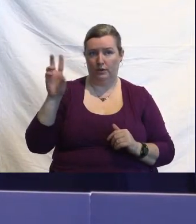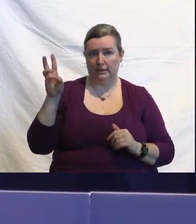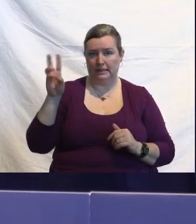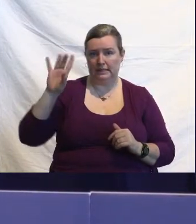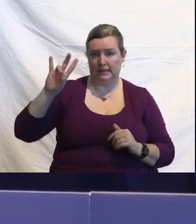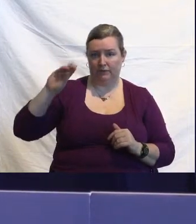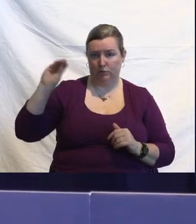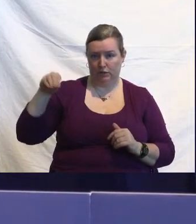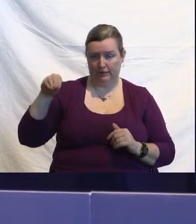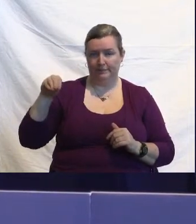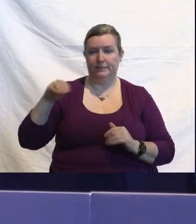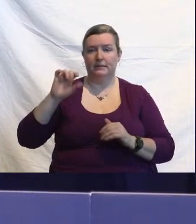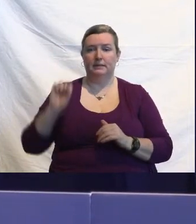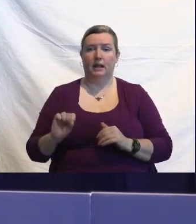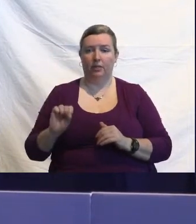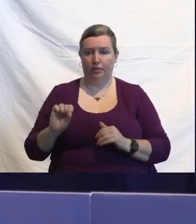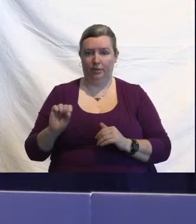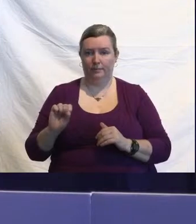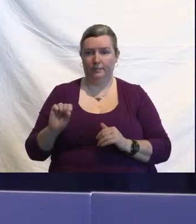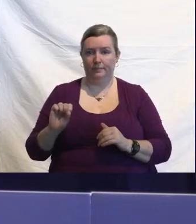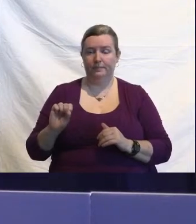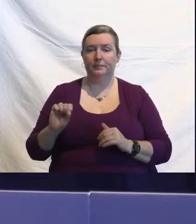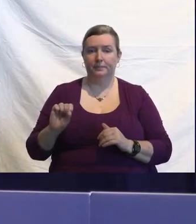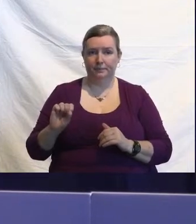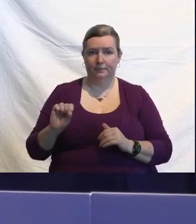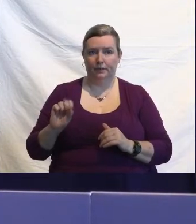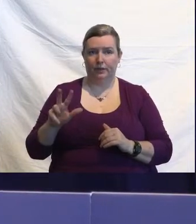4.67%, and the southern part of the state